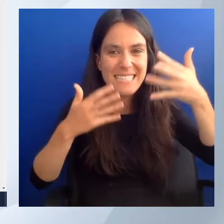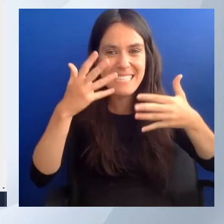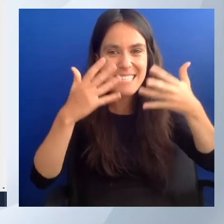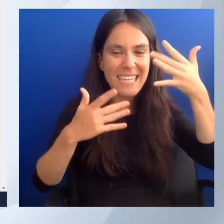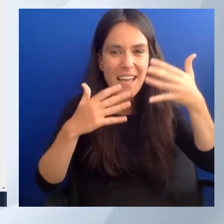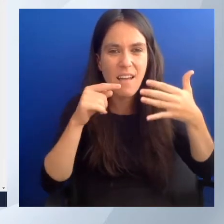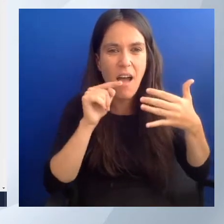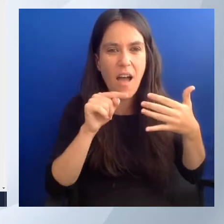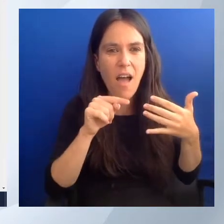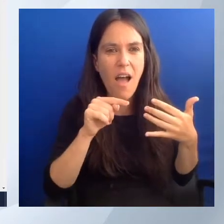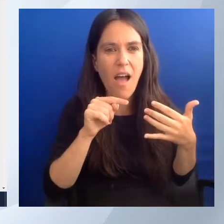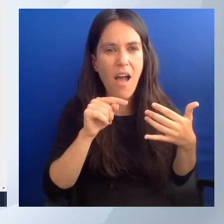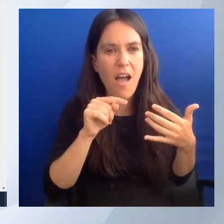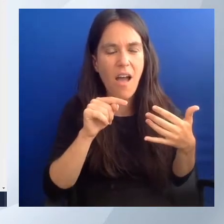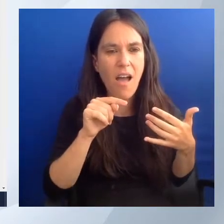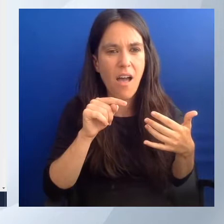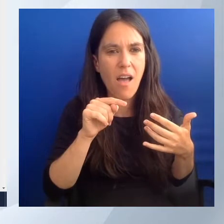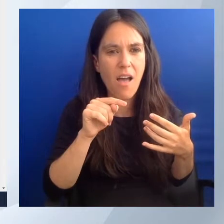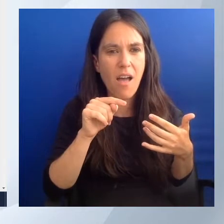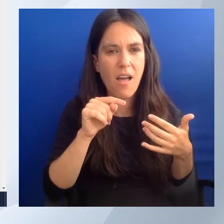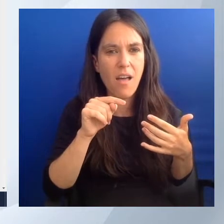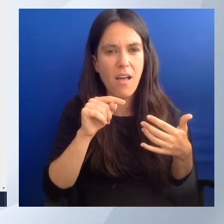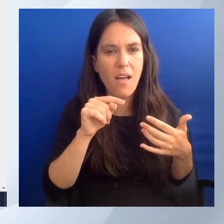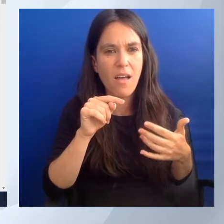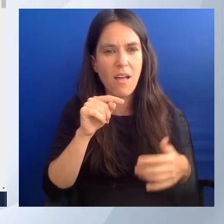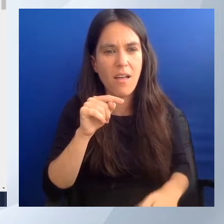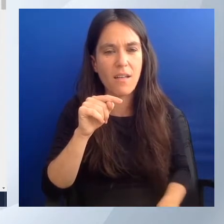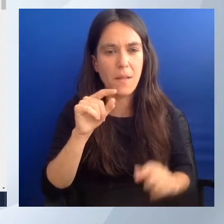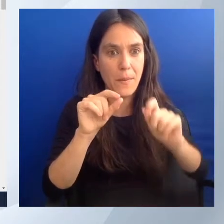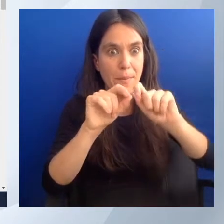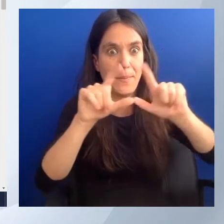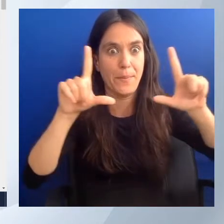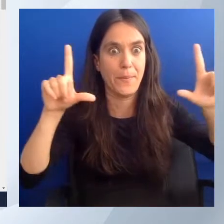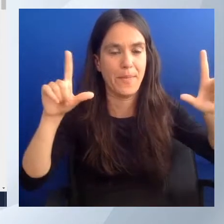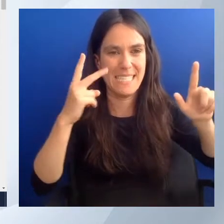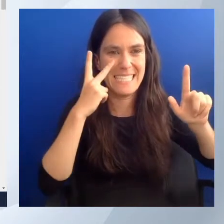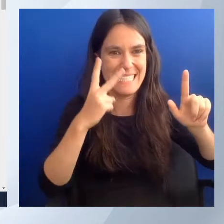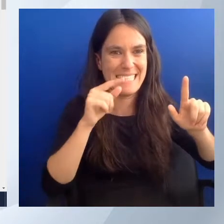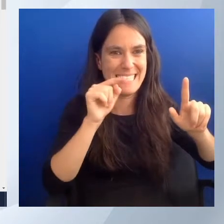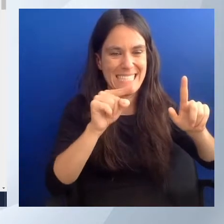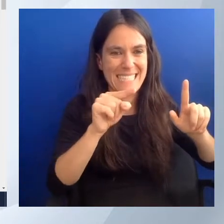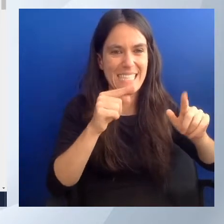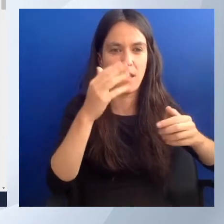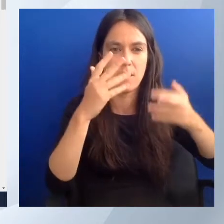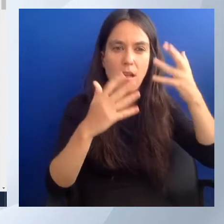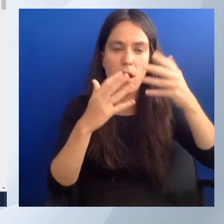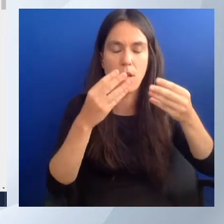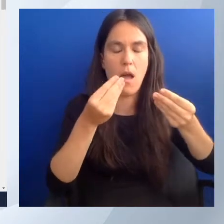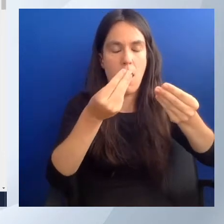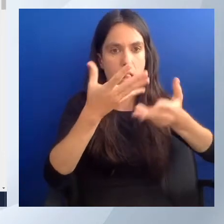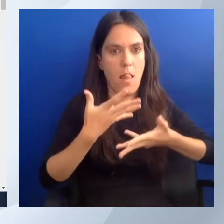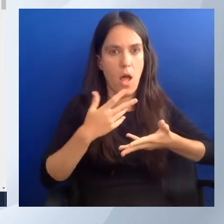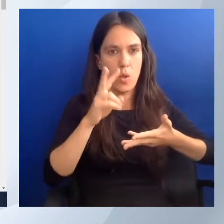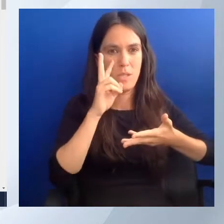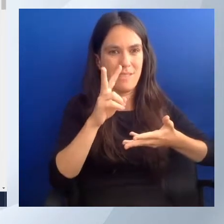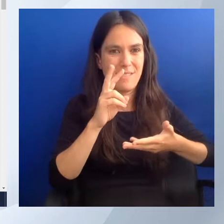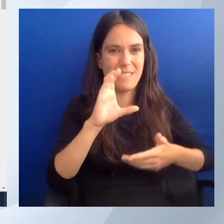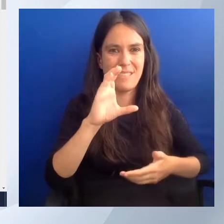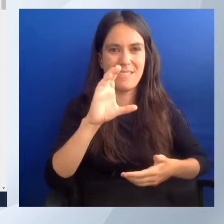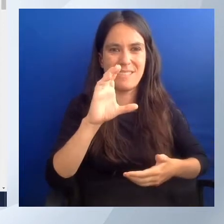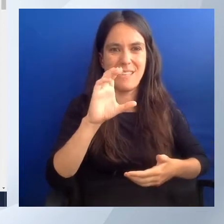well-known library for data science applications. It allows me to read CSV files, Excel